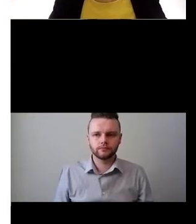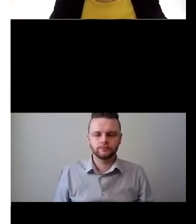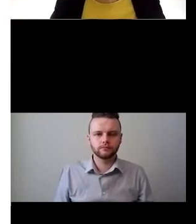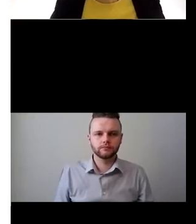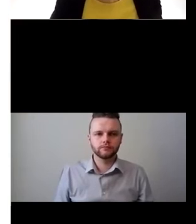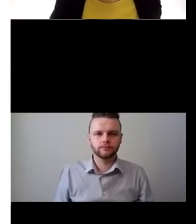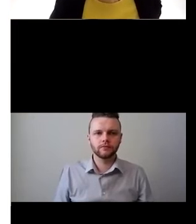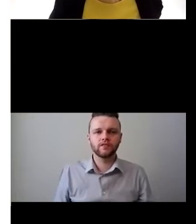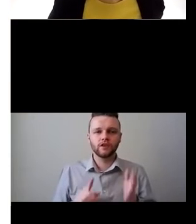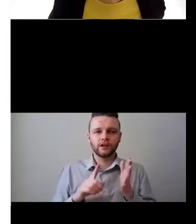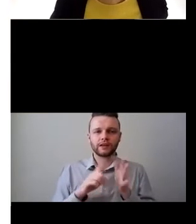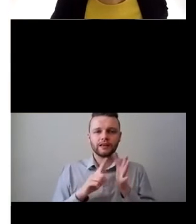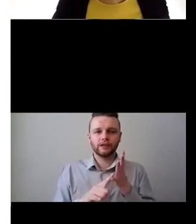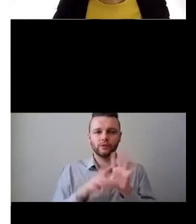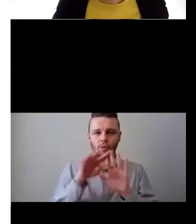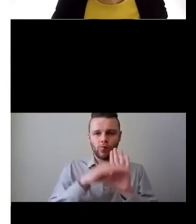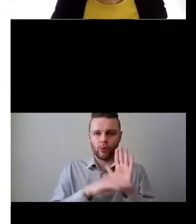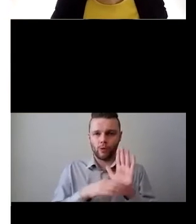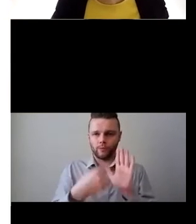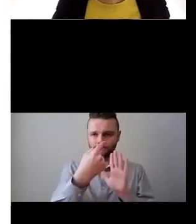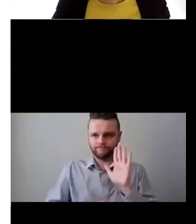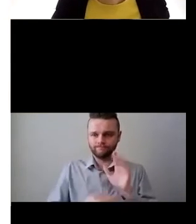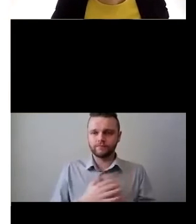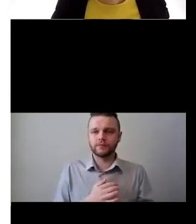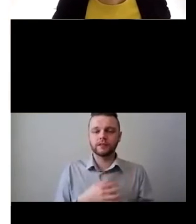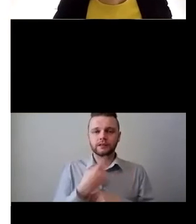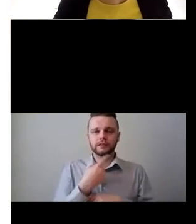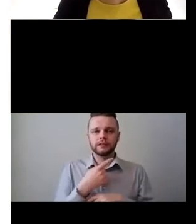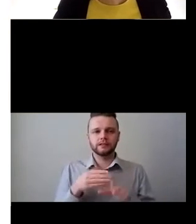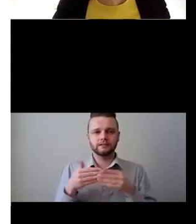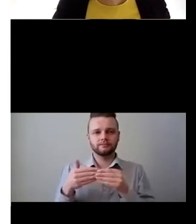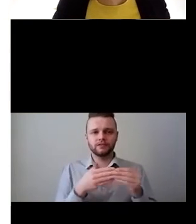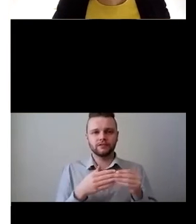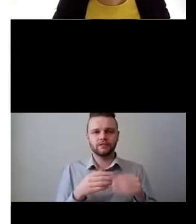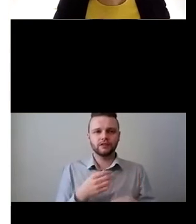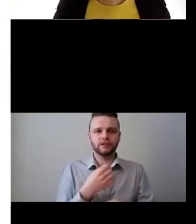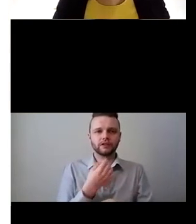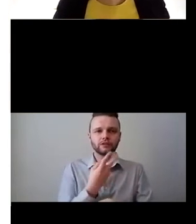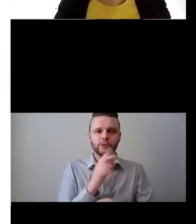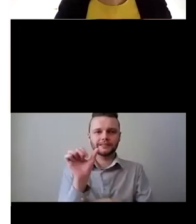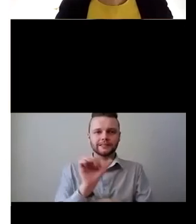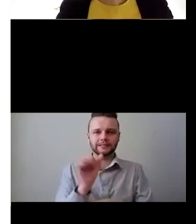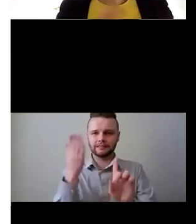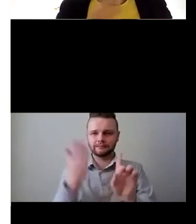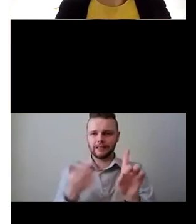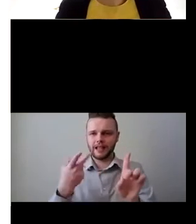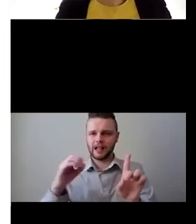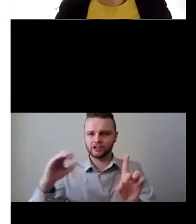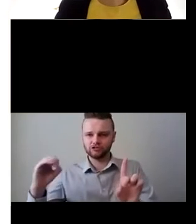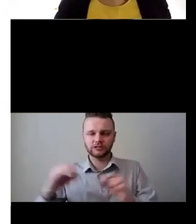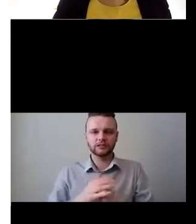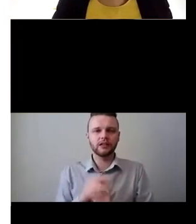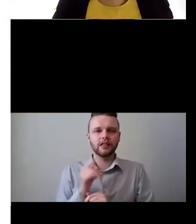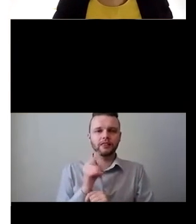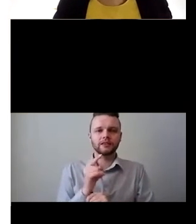Under EU law, I've mentioned already the Directive 2016/800, which is kind of the crucial one and where the